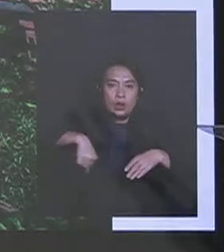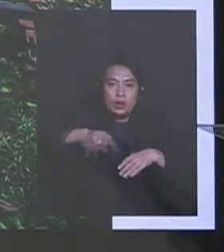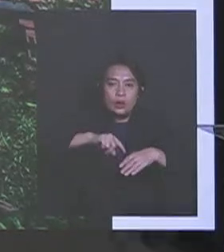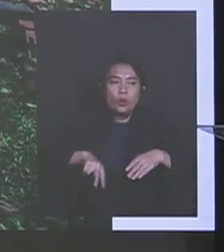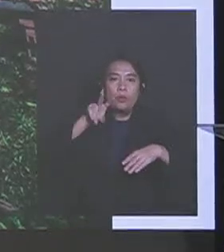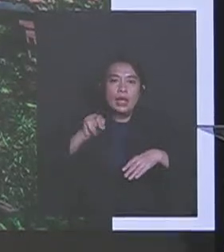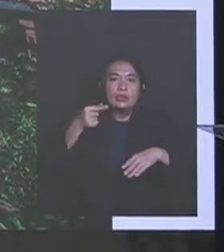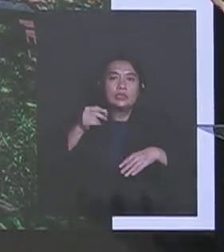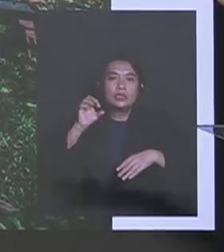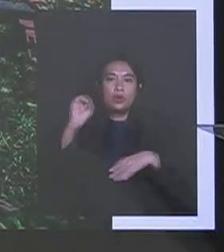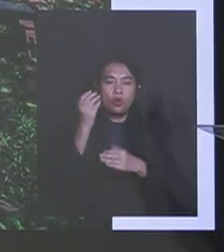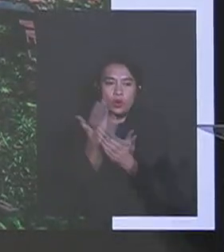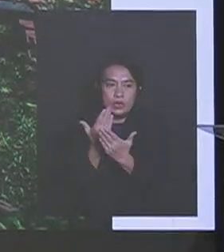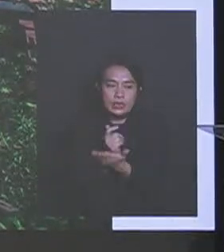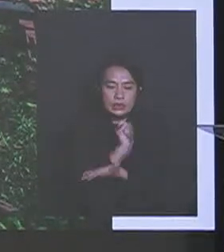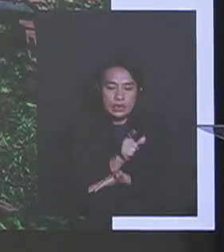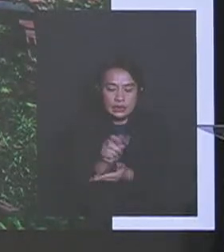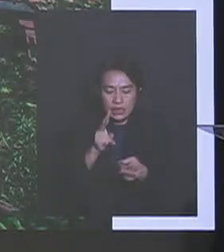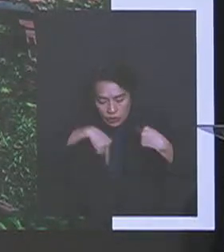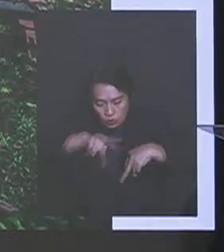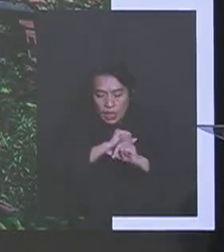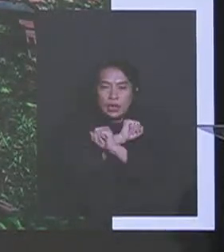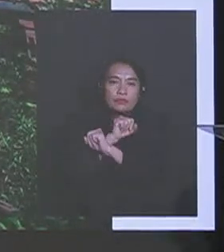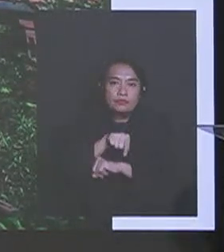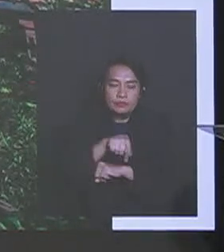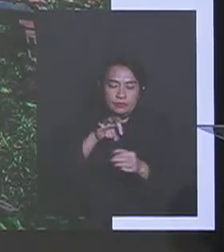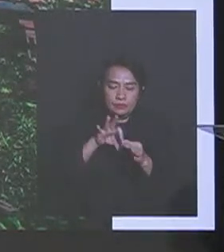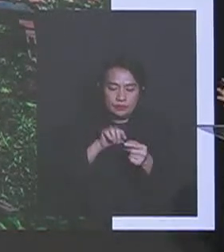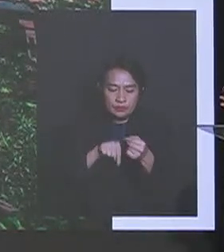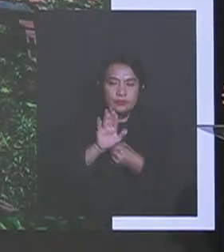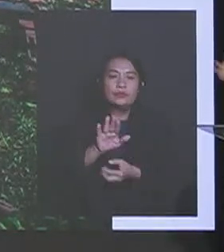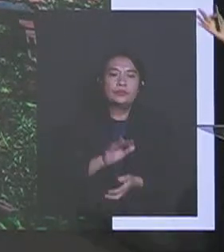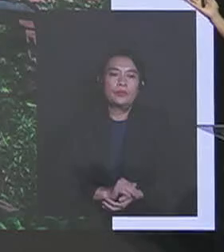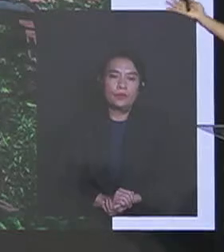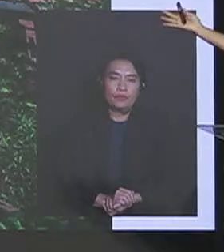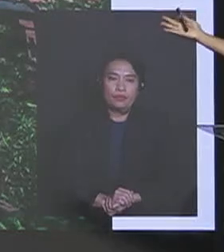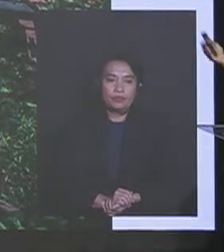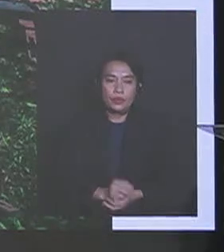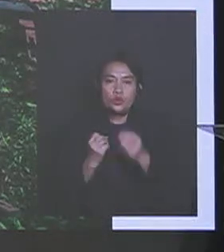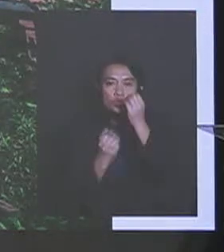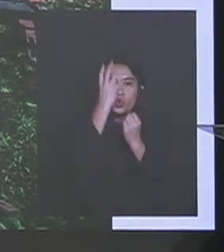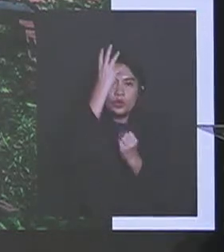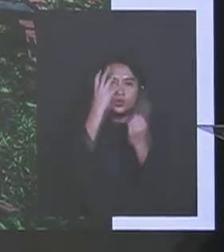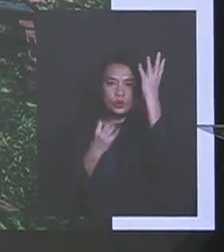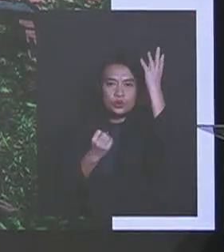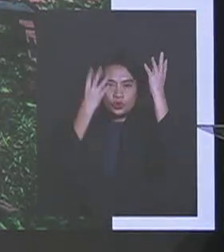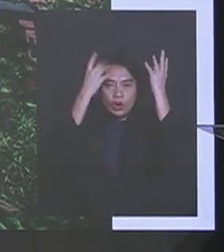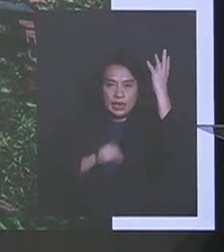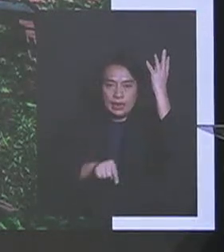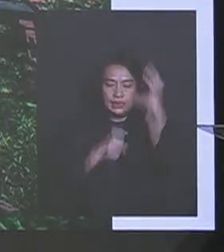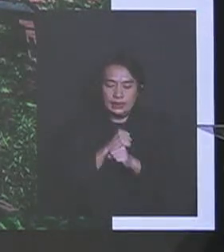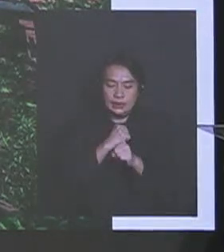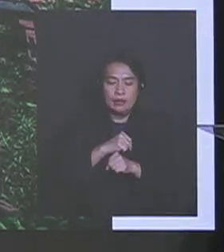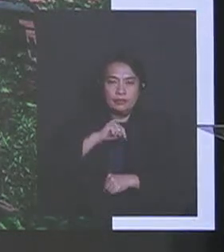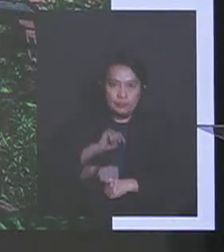cost. And the result has been all of this development, which the property taxes from this new development goes back into the city coffers, so